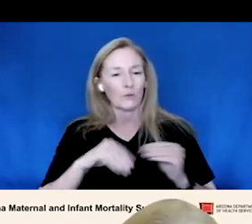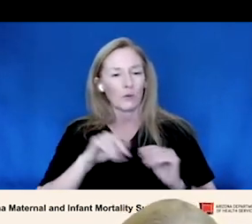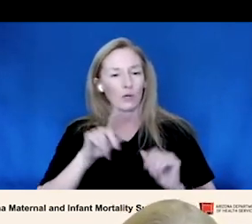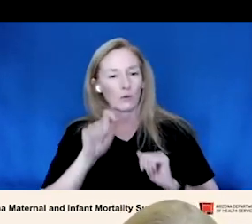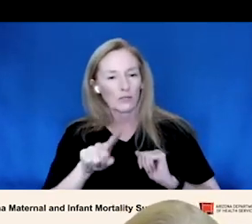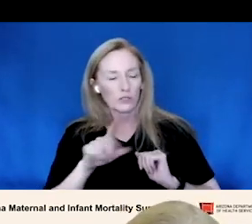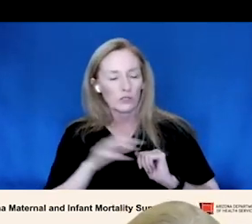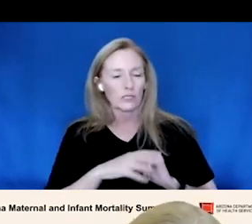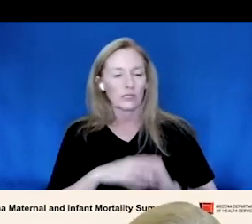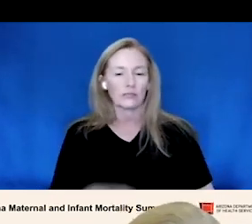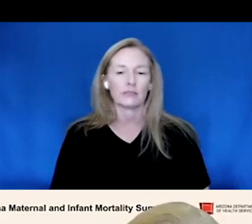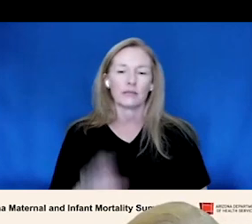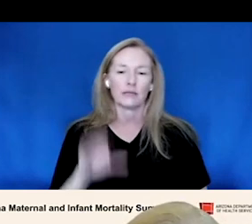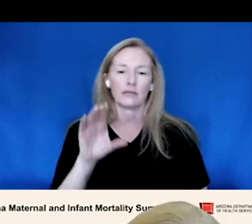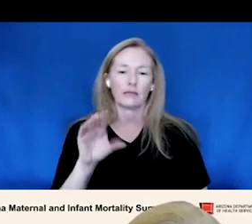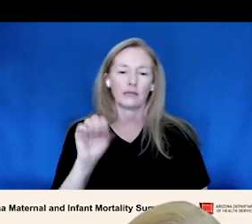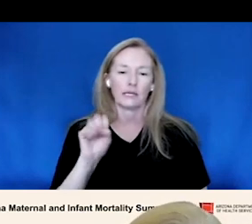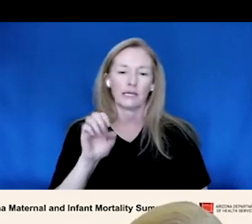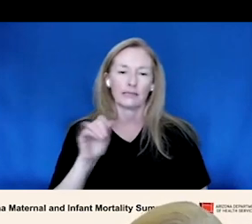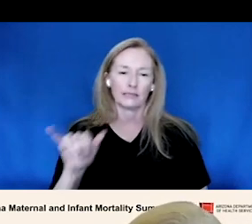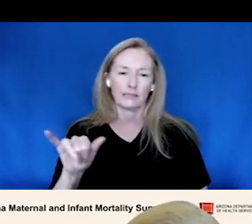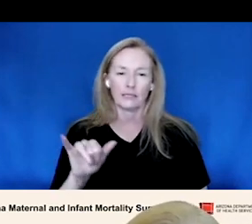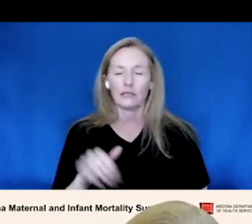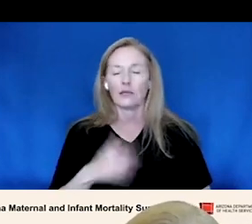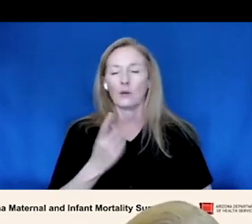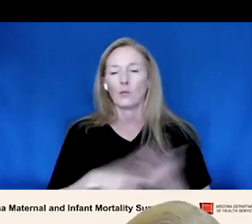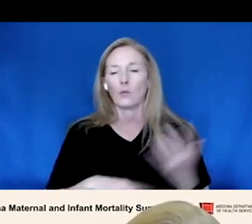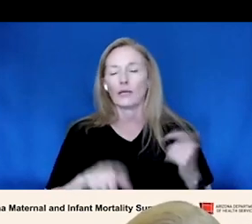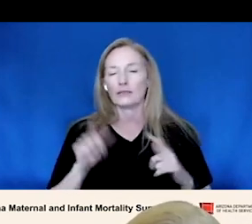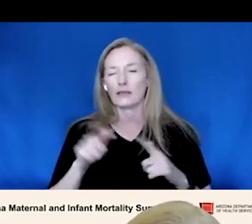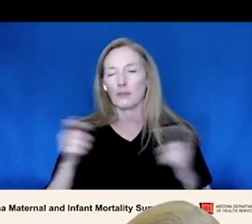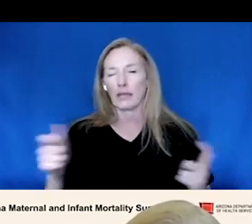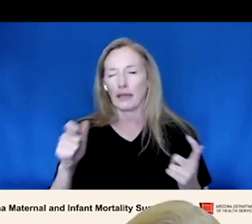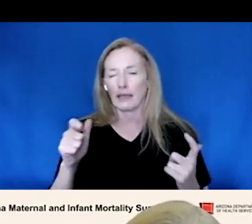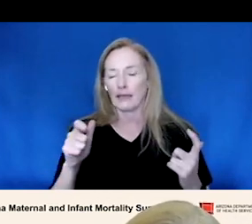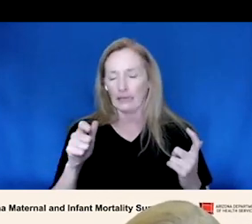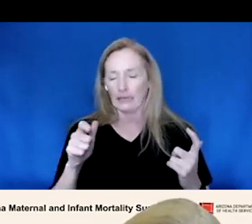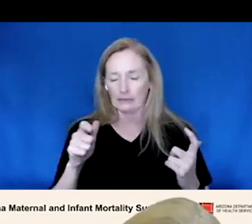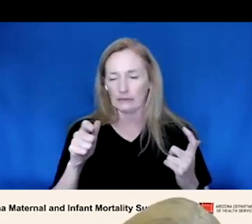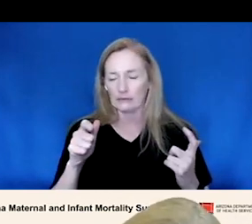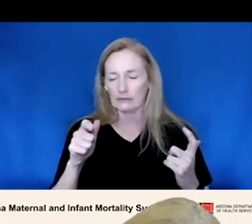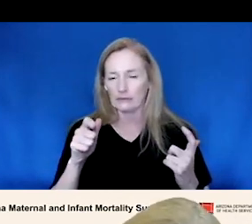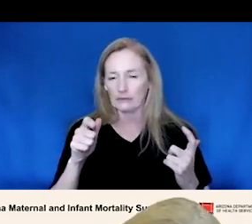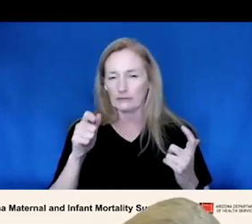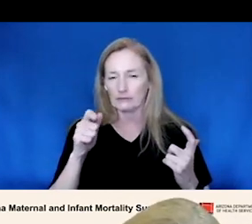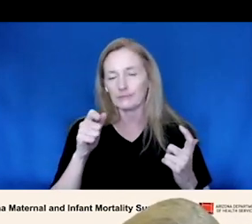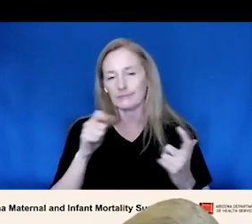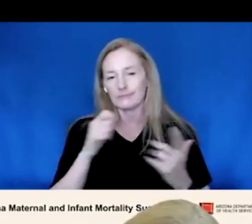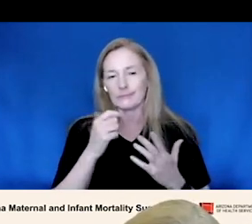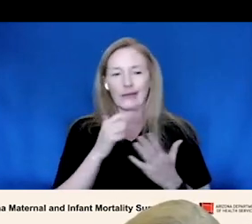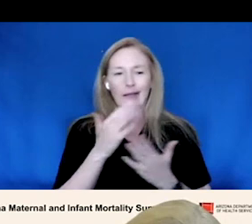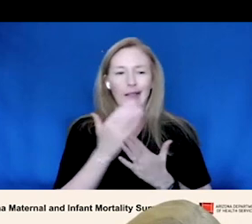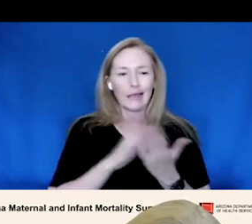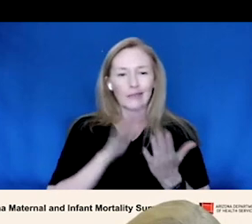has been the biggest lesson learned in trying to deliver prenatal care via telemedicine?